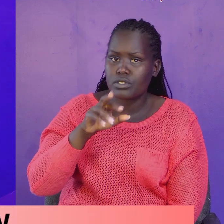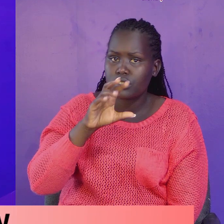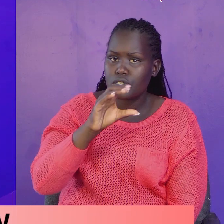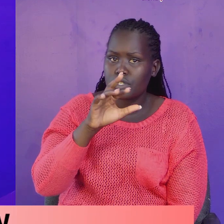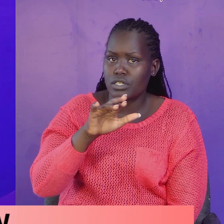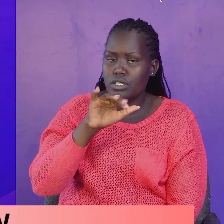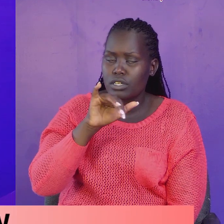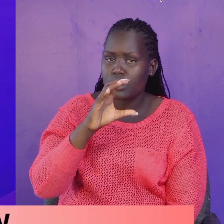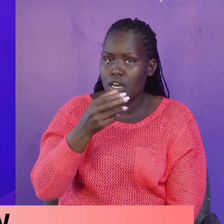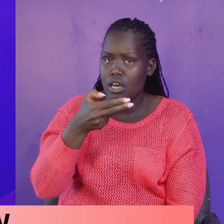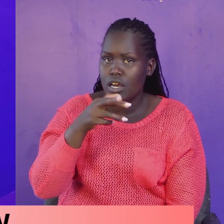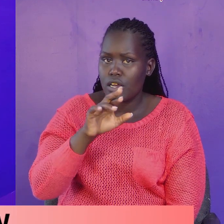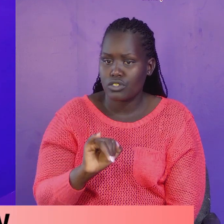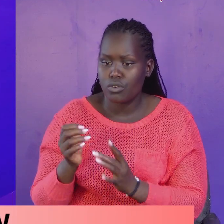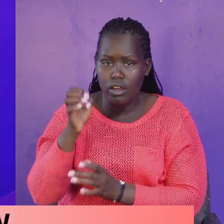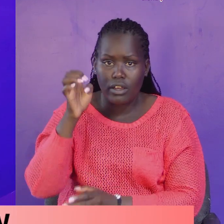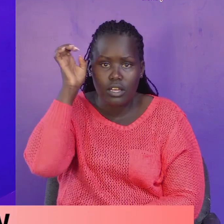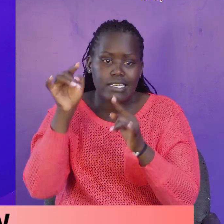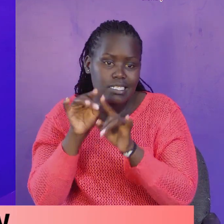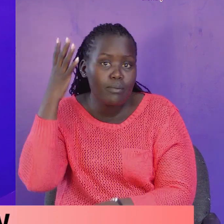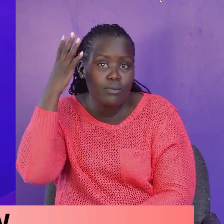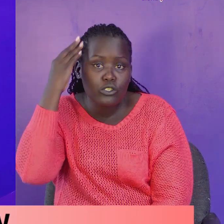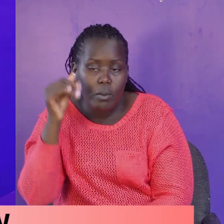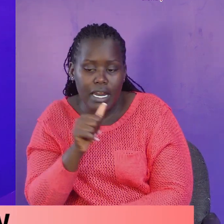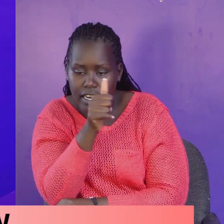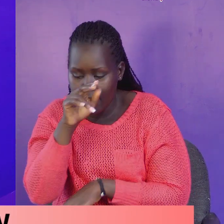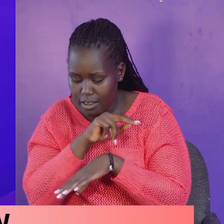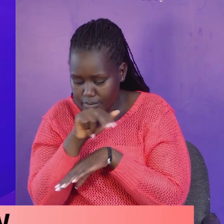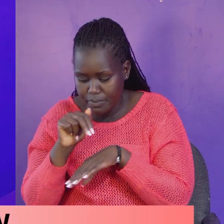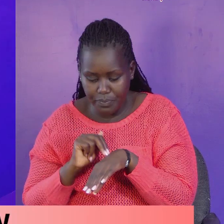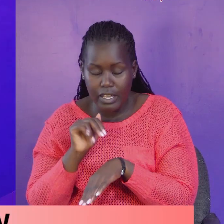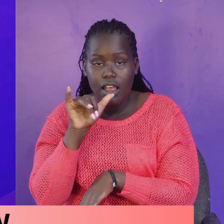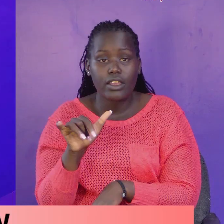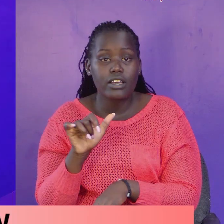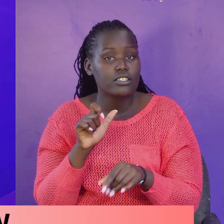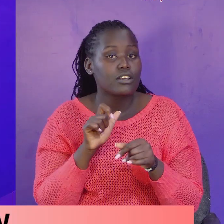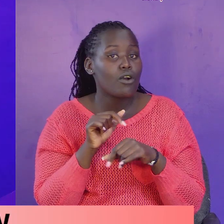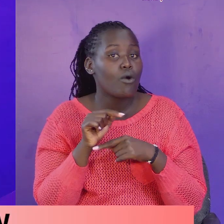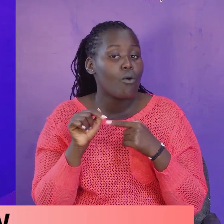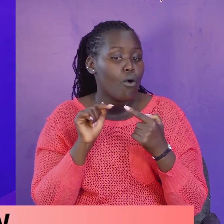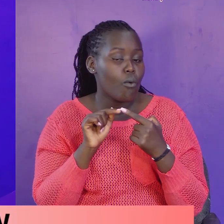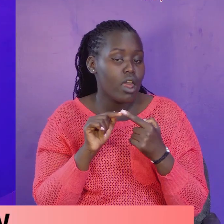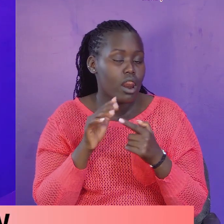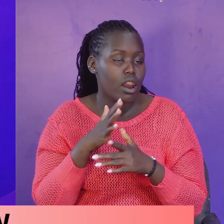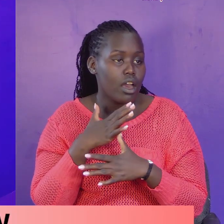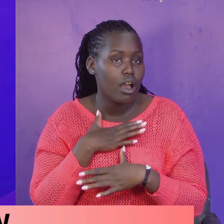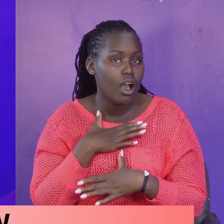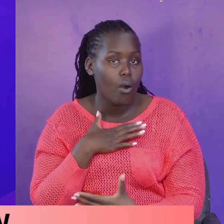had these things even in Somalia and the other nations. Yeah. That was when our